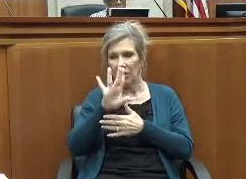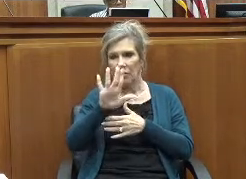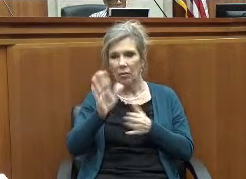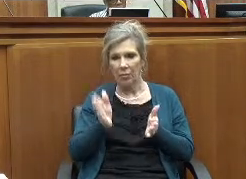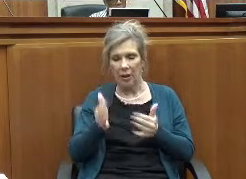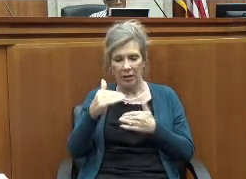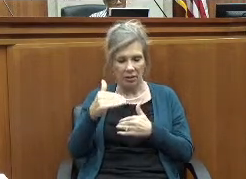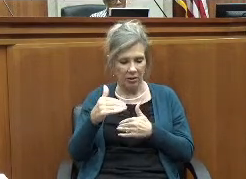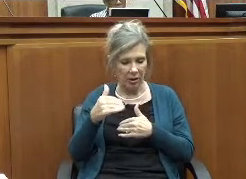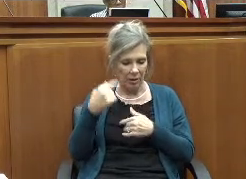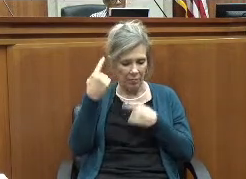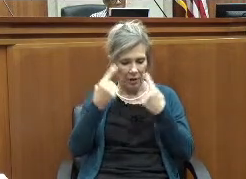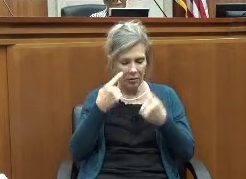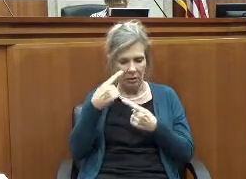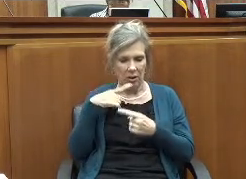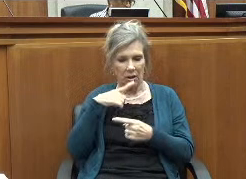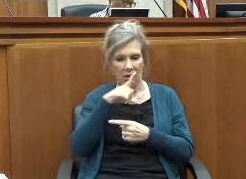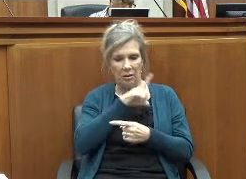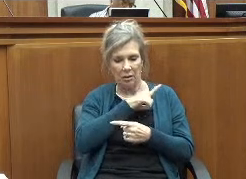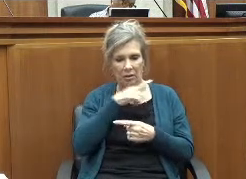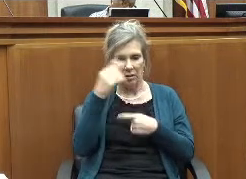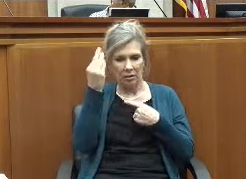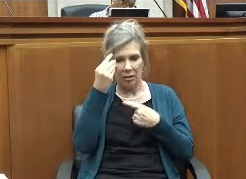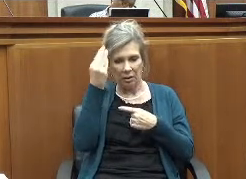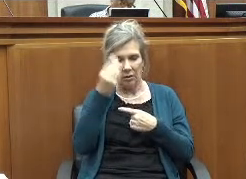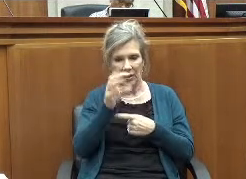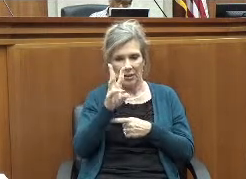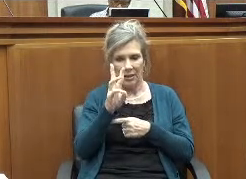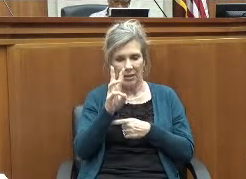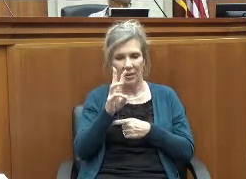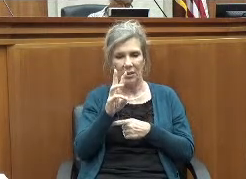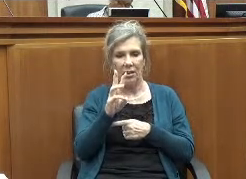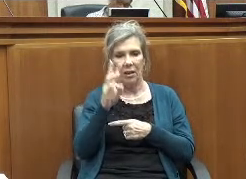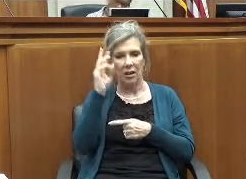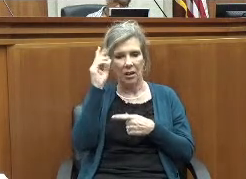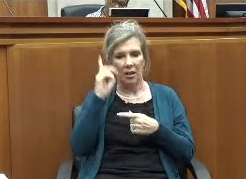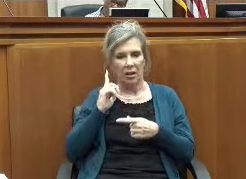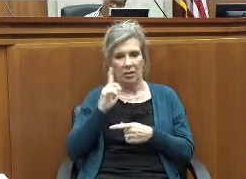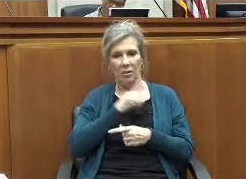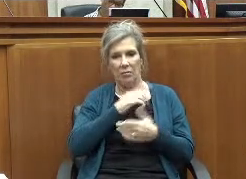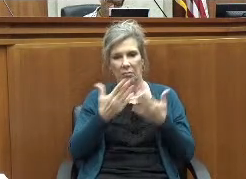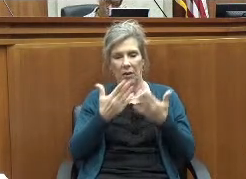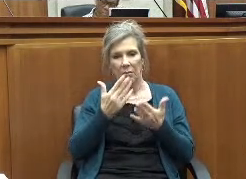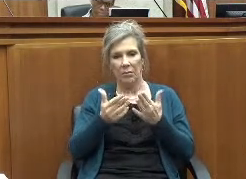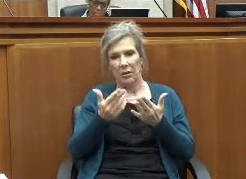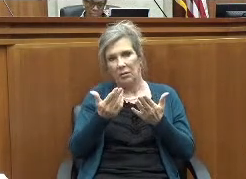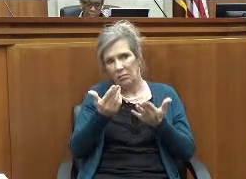legislative consideration 6. The legislature may wish to consider amending RS